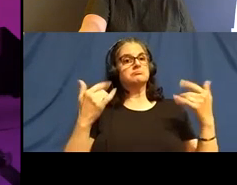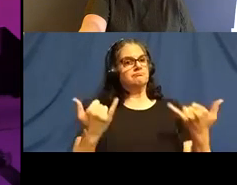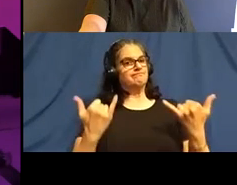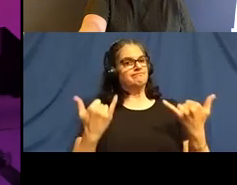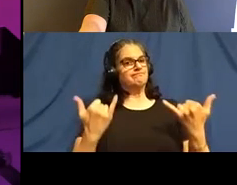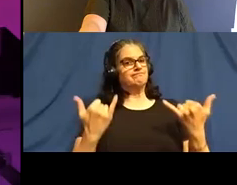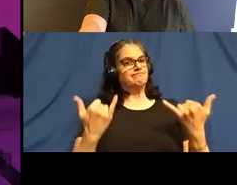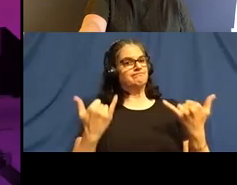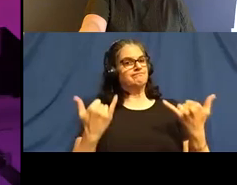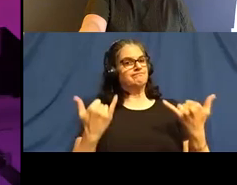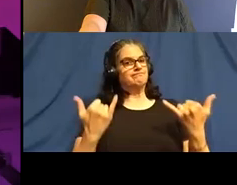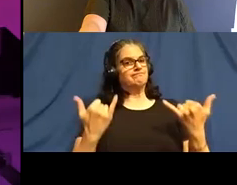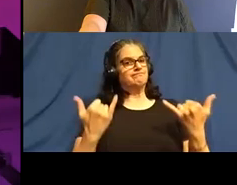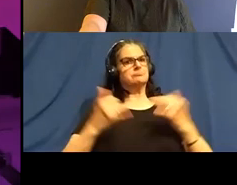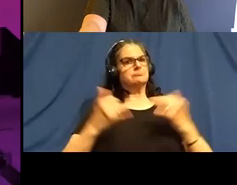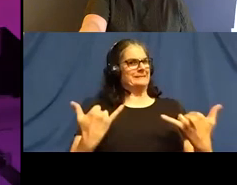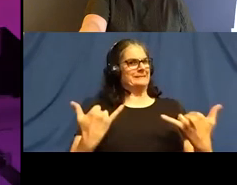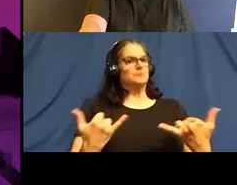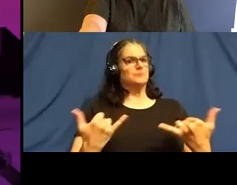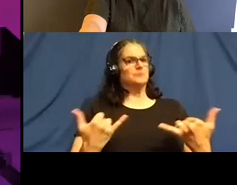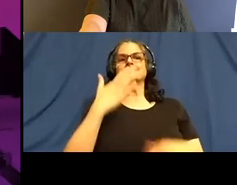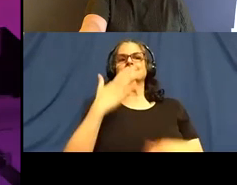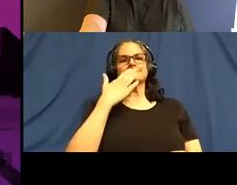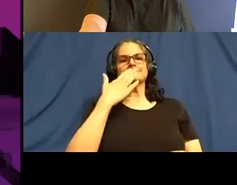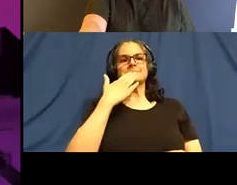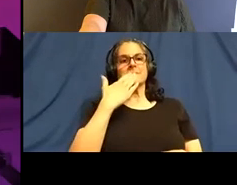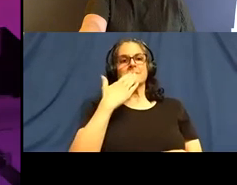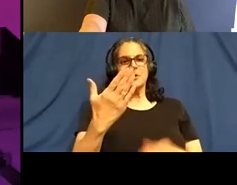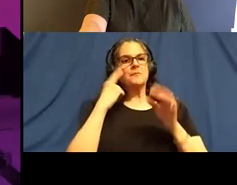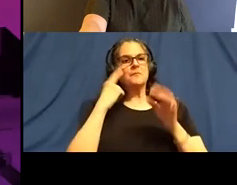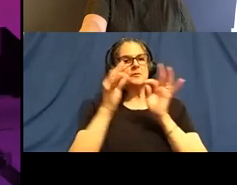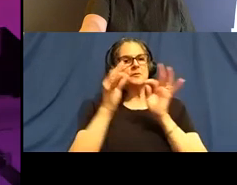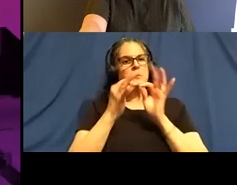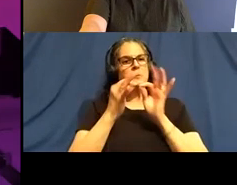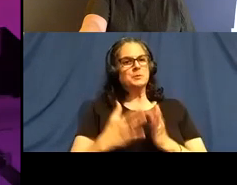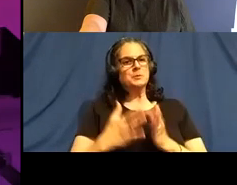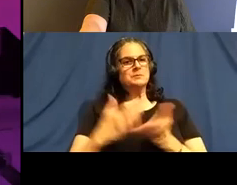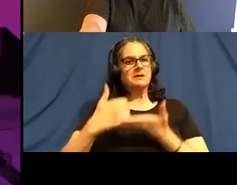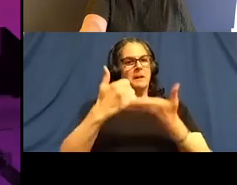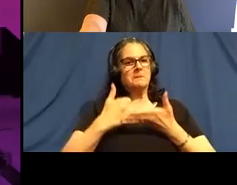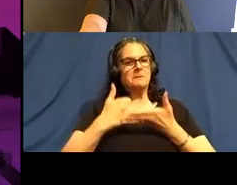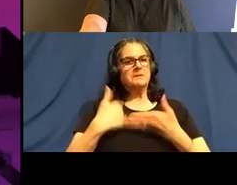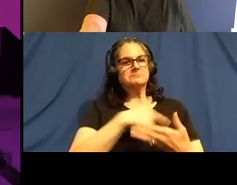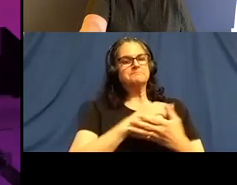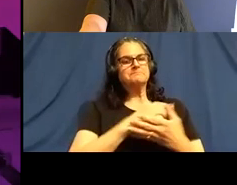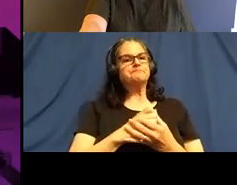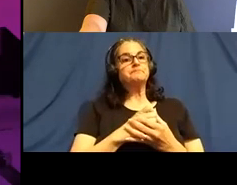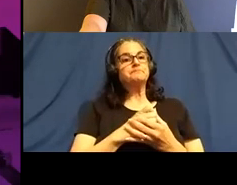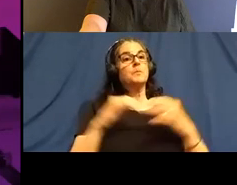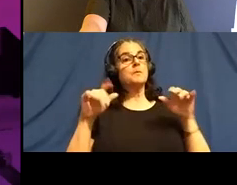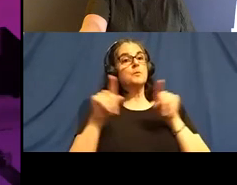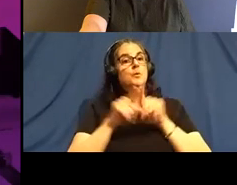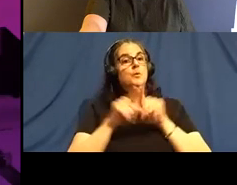provided. So big thanks to our interpreters helping us out with that. This meeting is also going to be